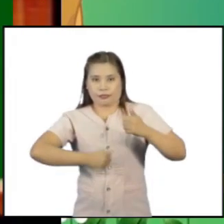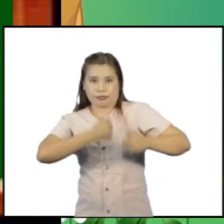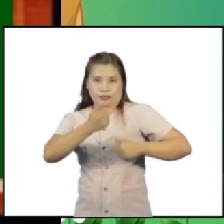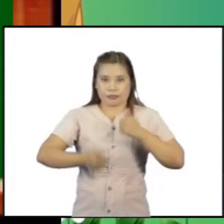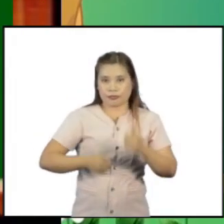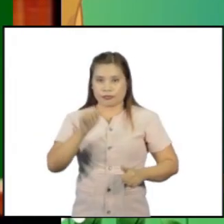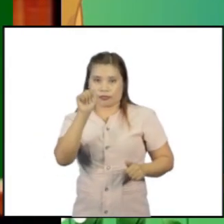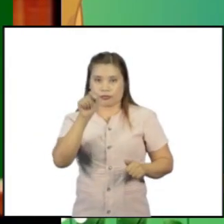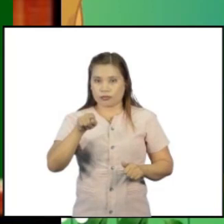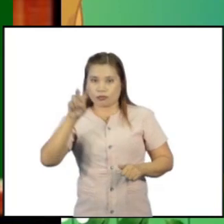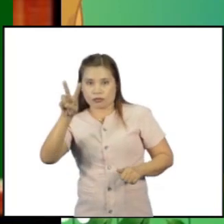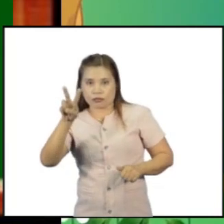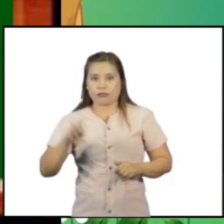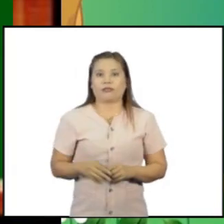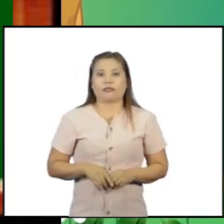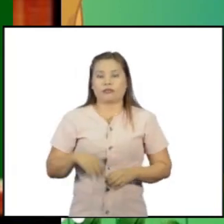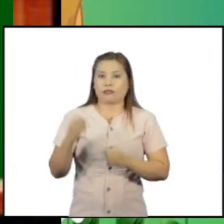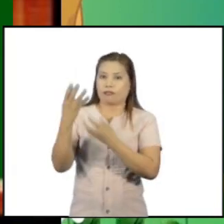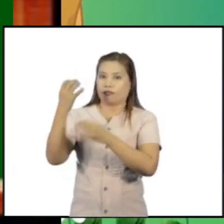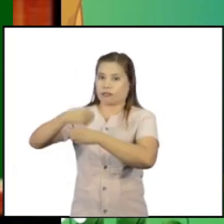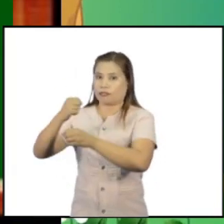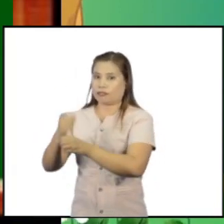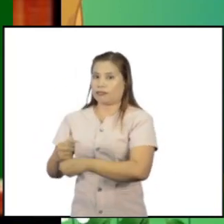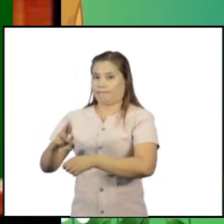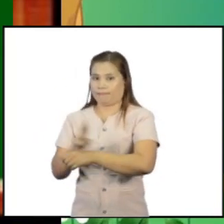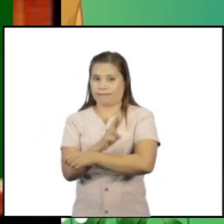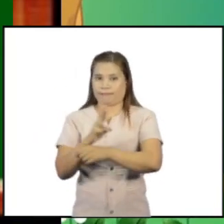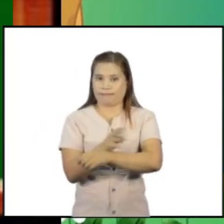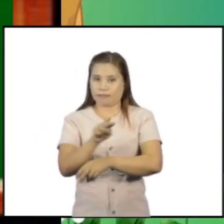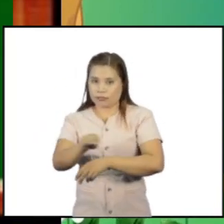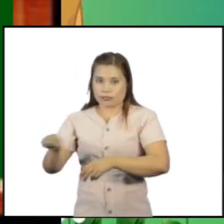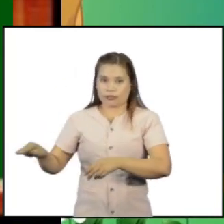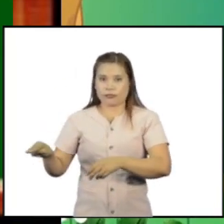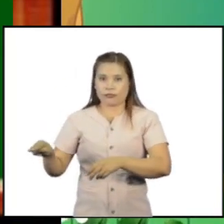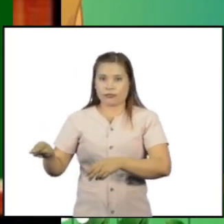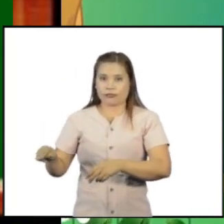Activity 8.2. Plural form of regular nouns.